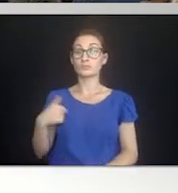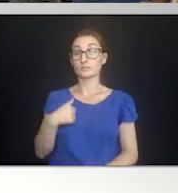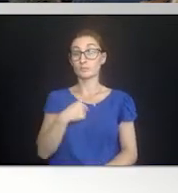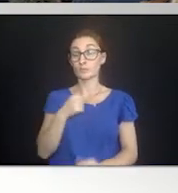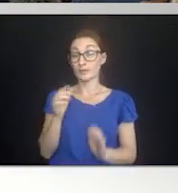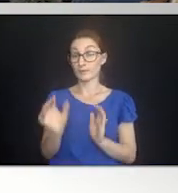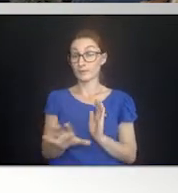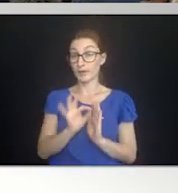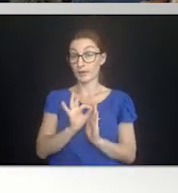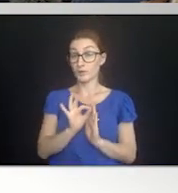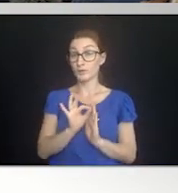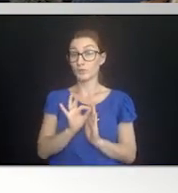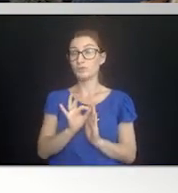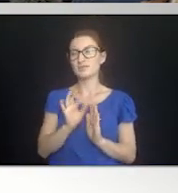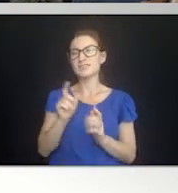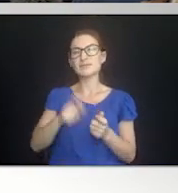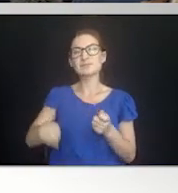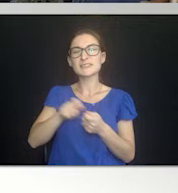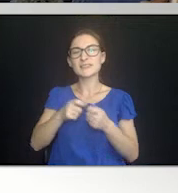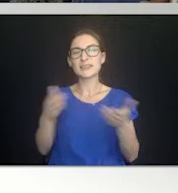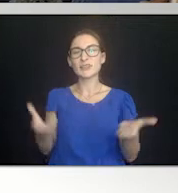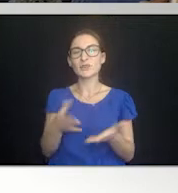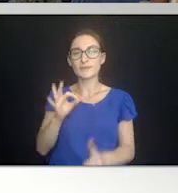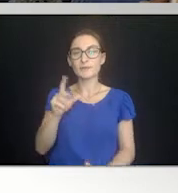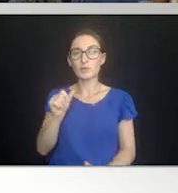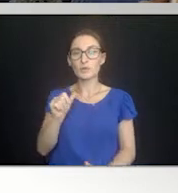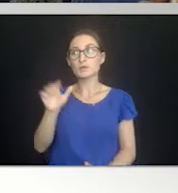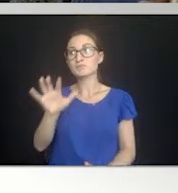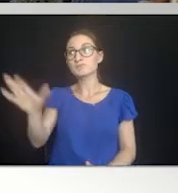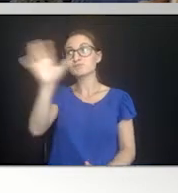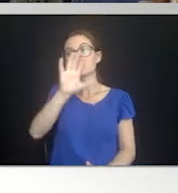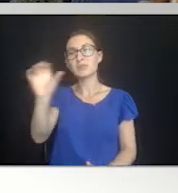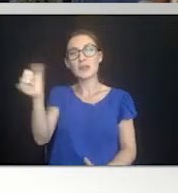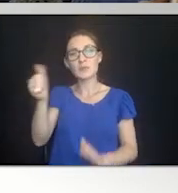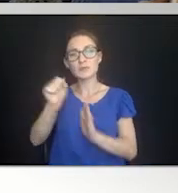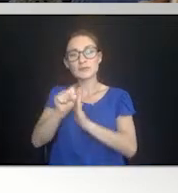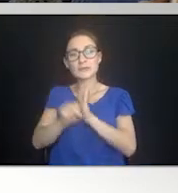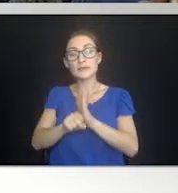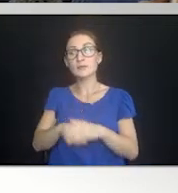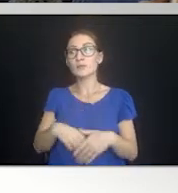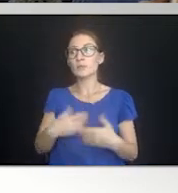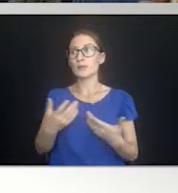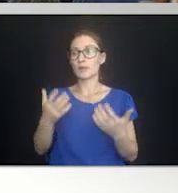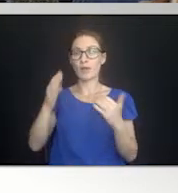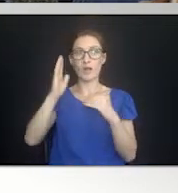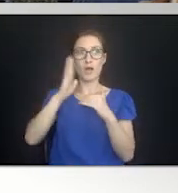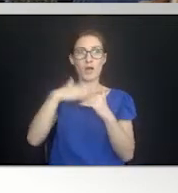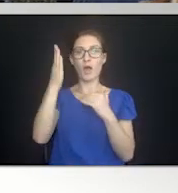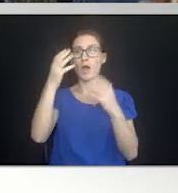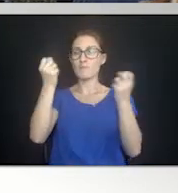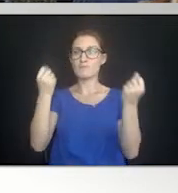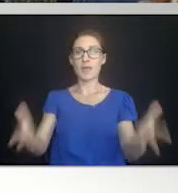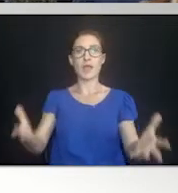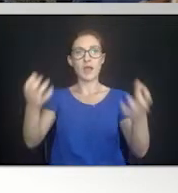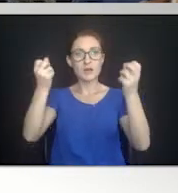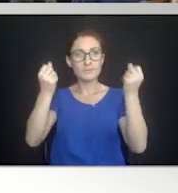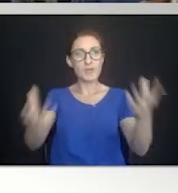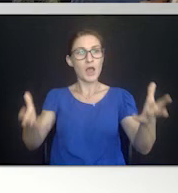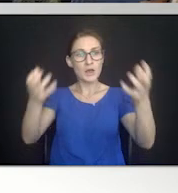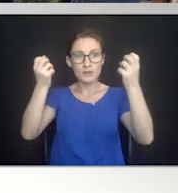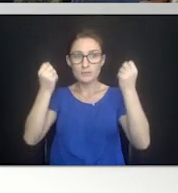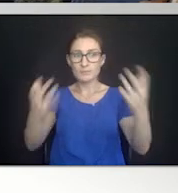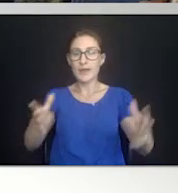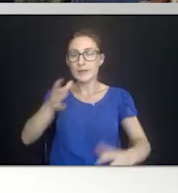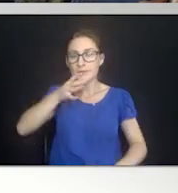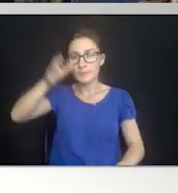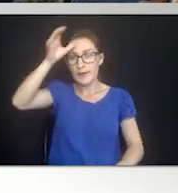find is that to see, specifically in the state of Florida and many other states, with tens, if not hundreds of thousands of